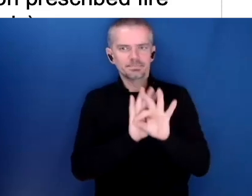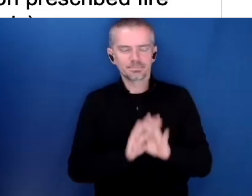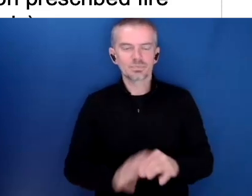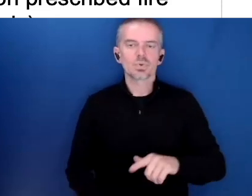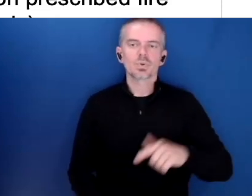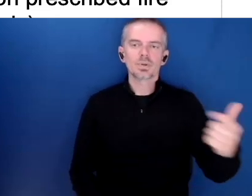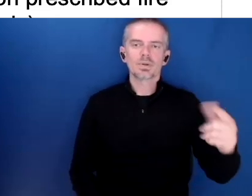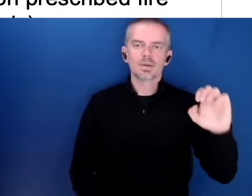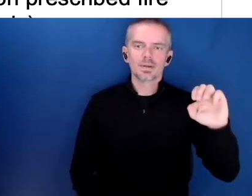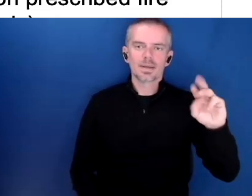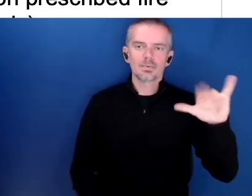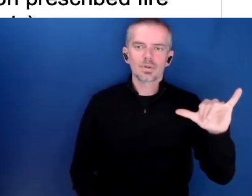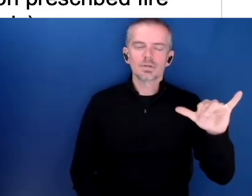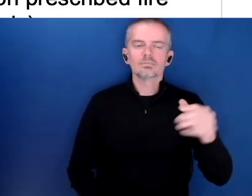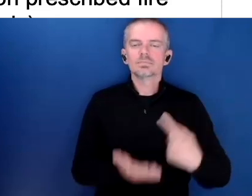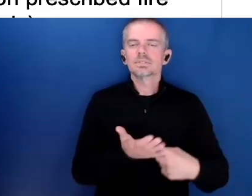authorities, instruments, and funding.